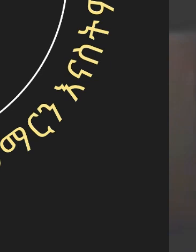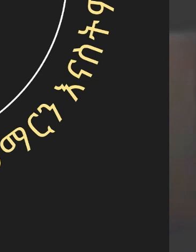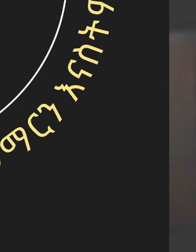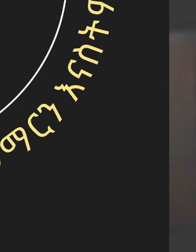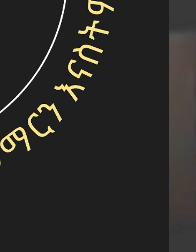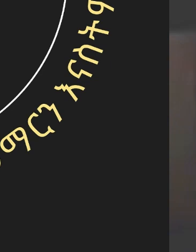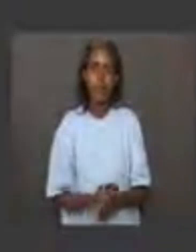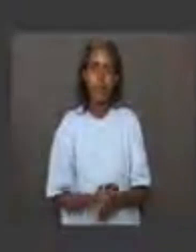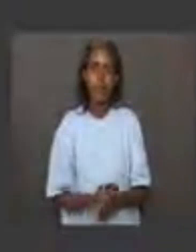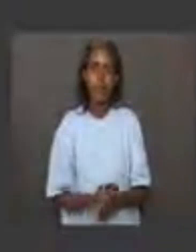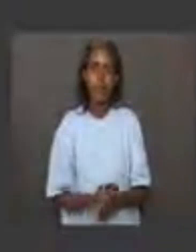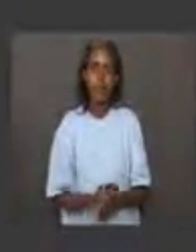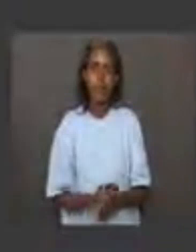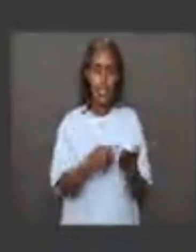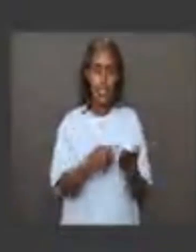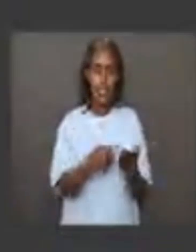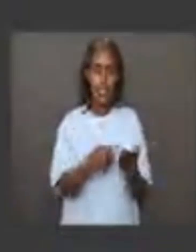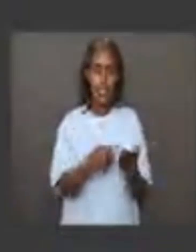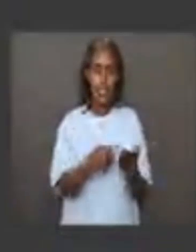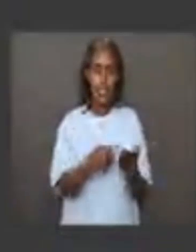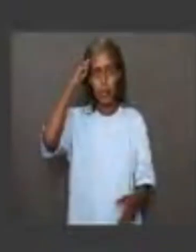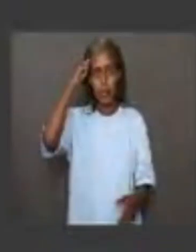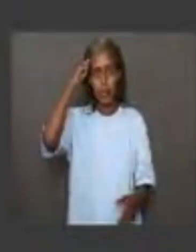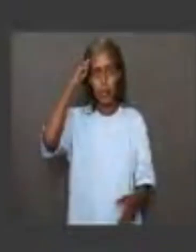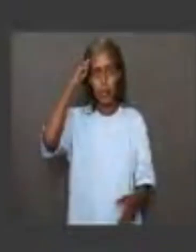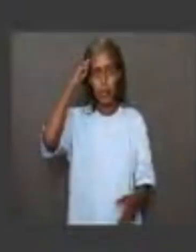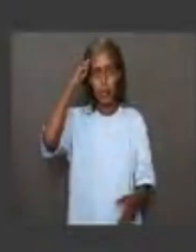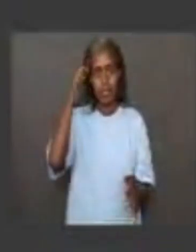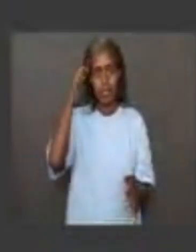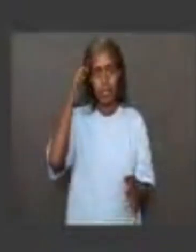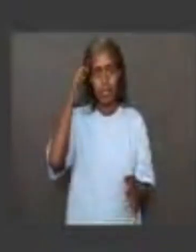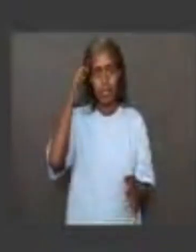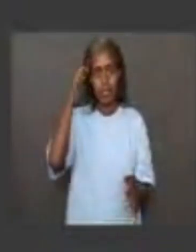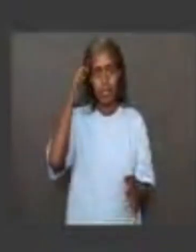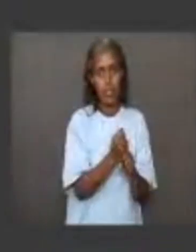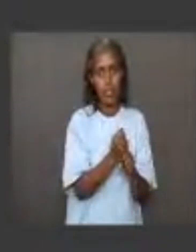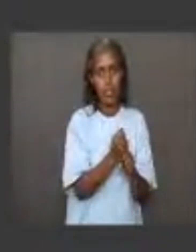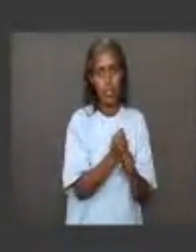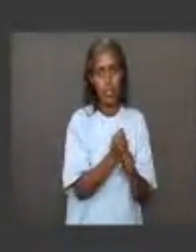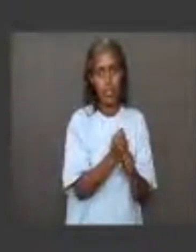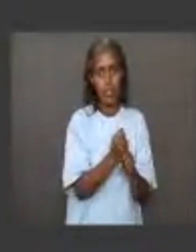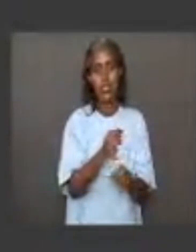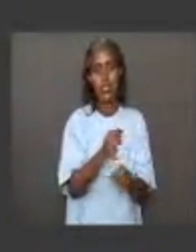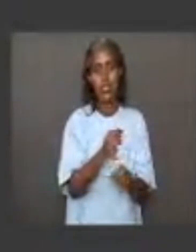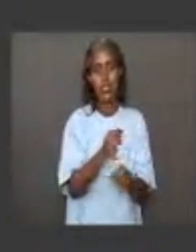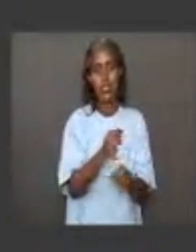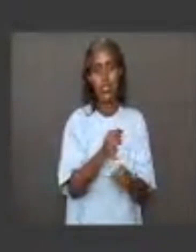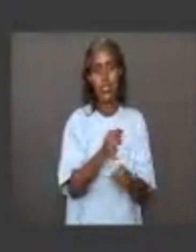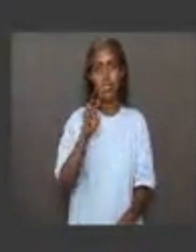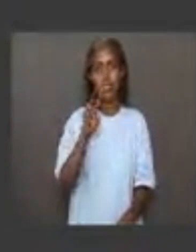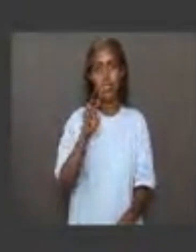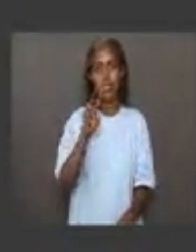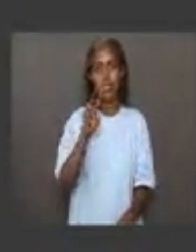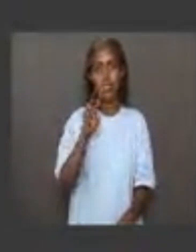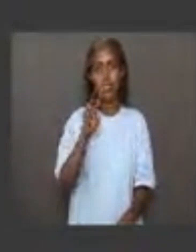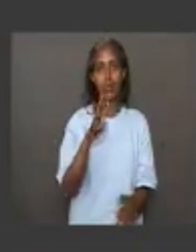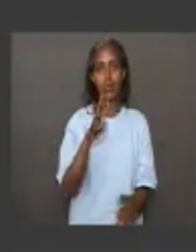This theorem states that for any two